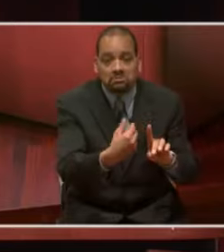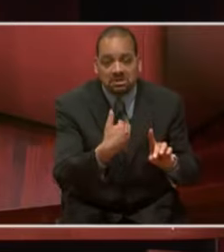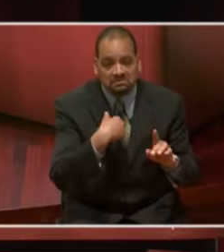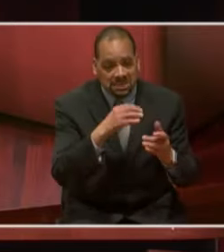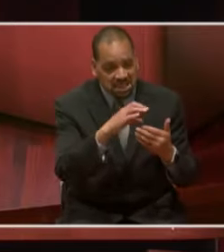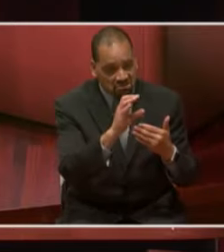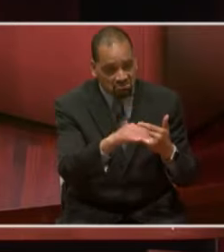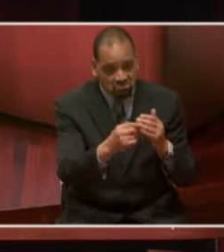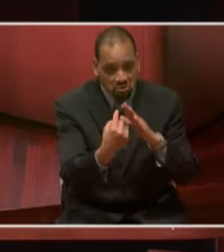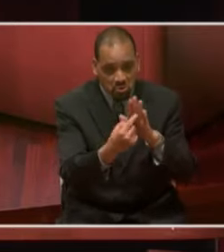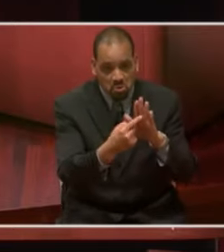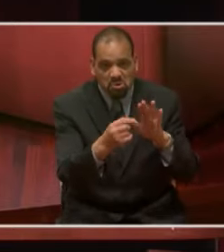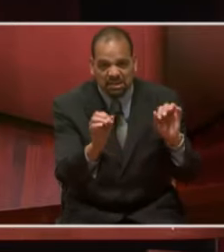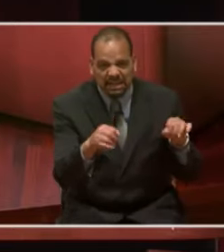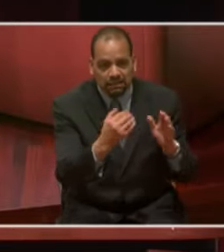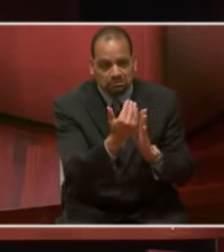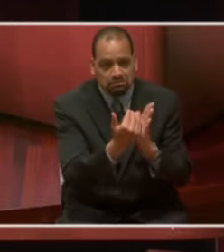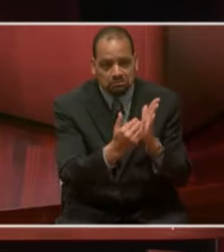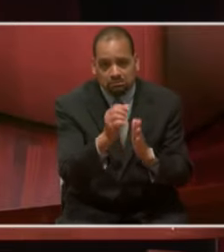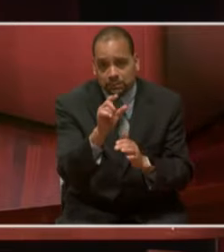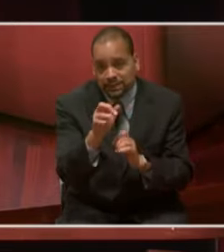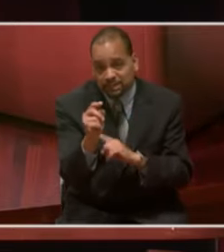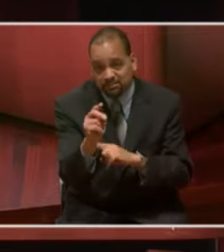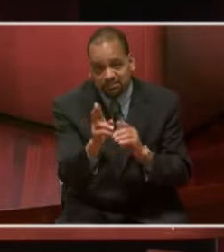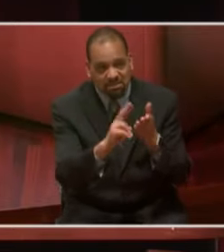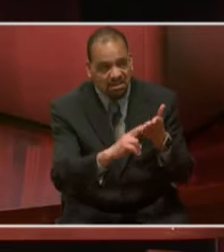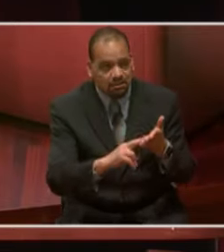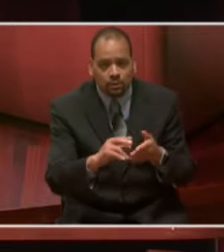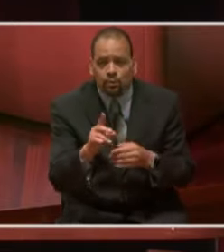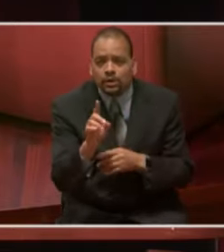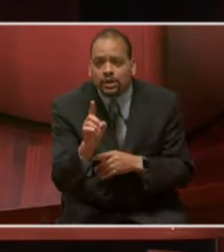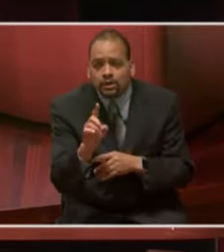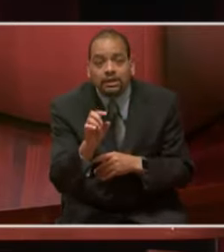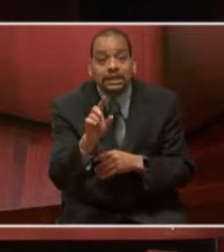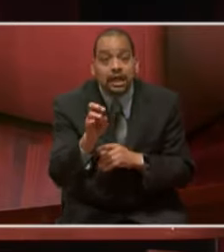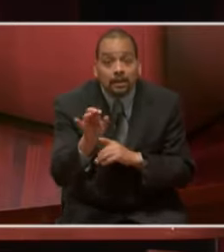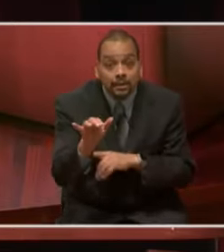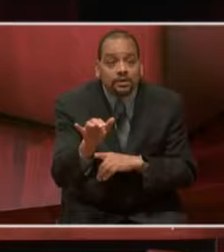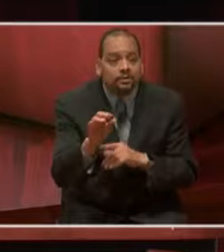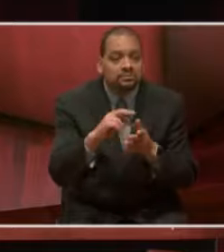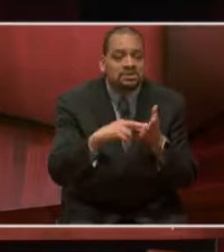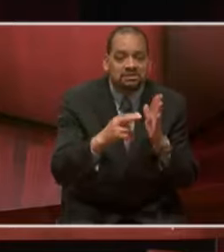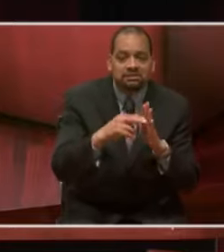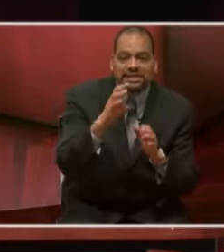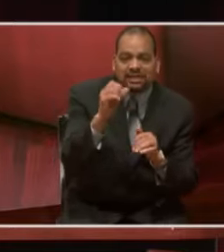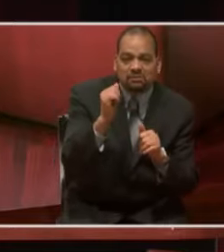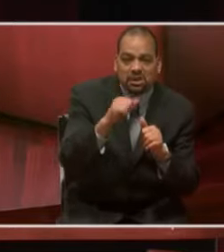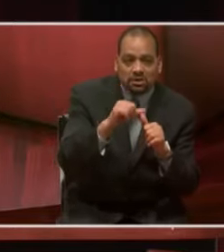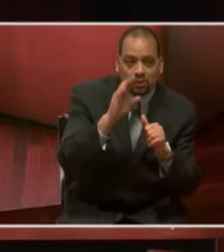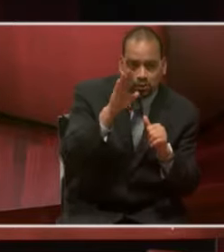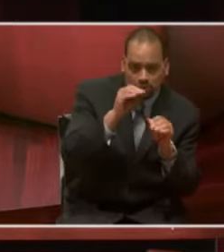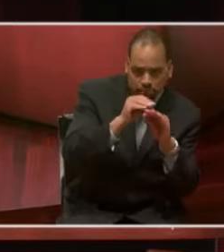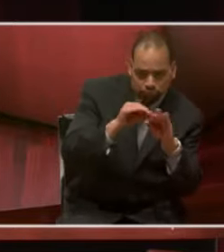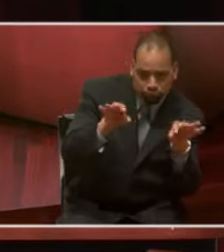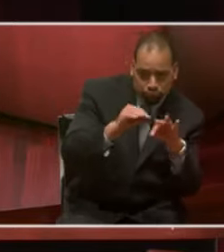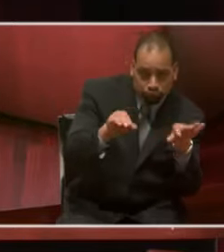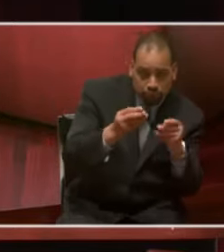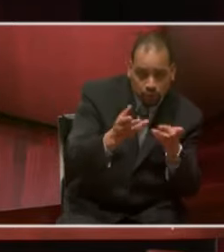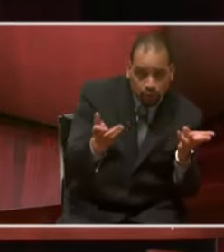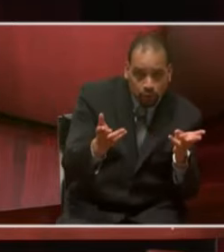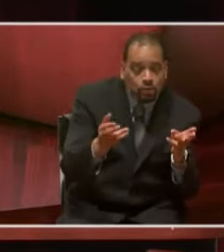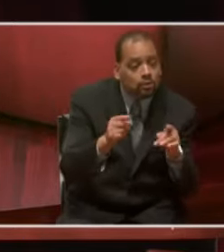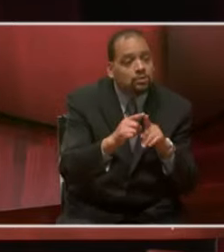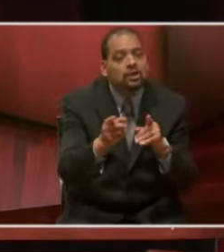Coordinating Committee, which he later led. At the age of 23, he was the youngest speaker at the March on Washington